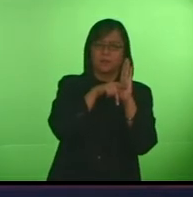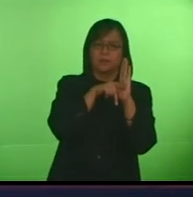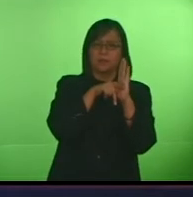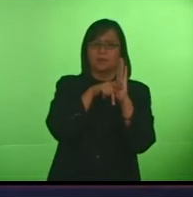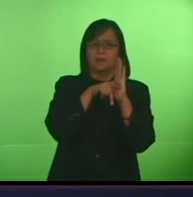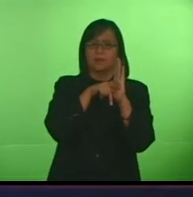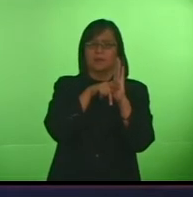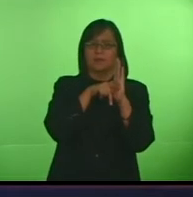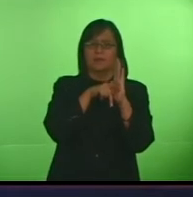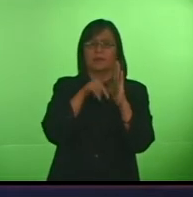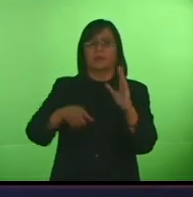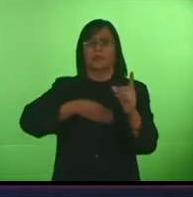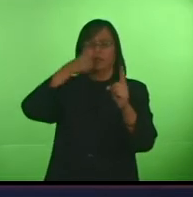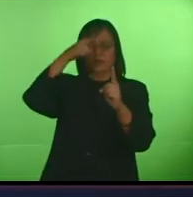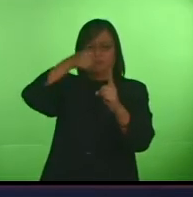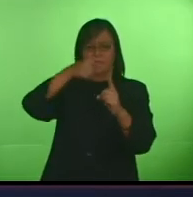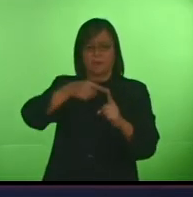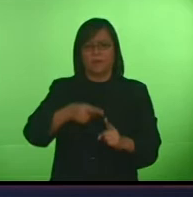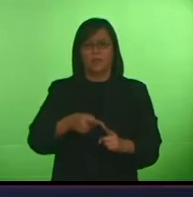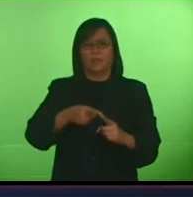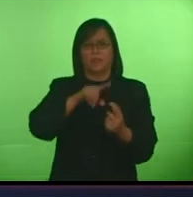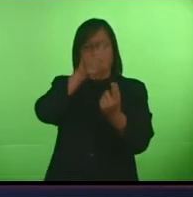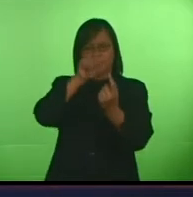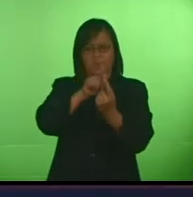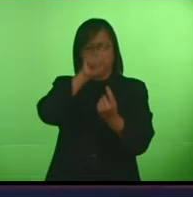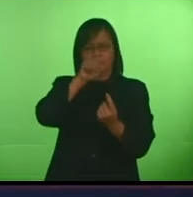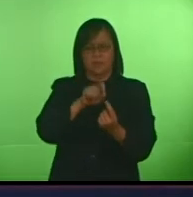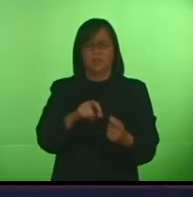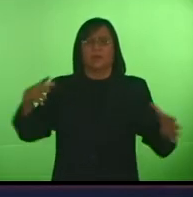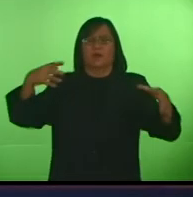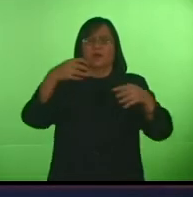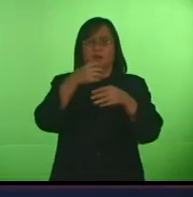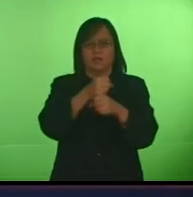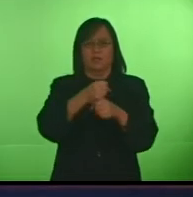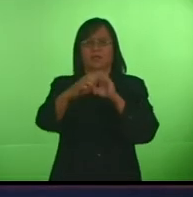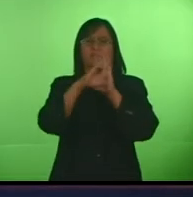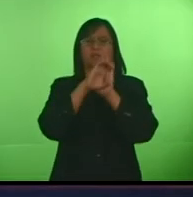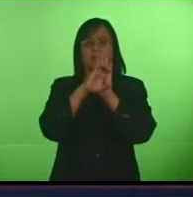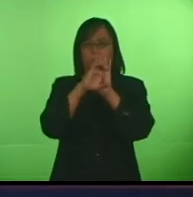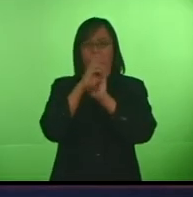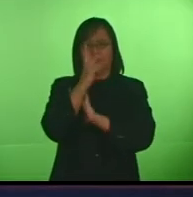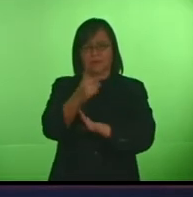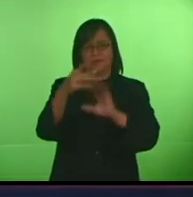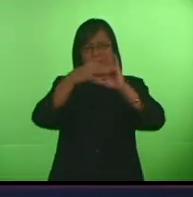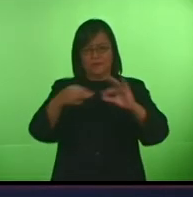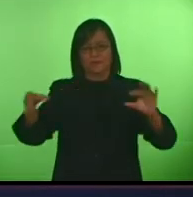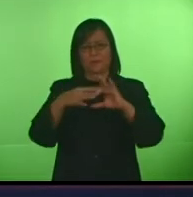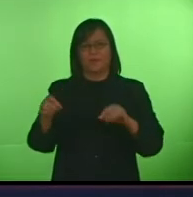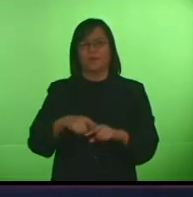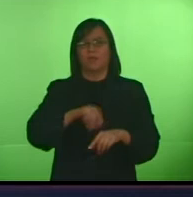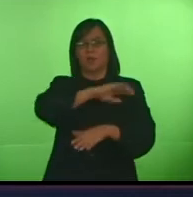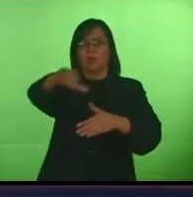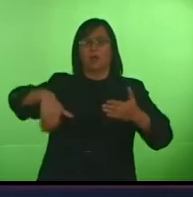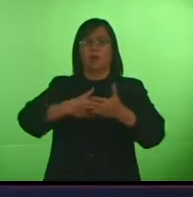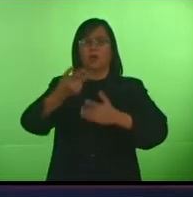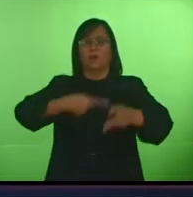that draws a specific conclusion. For example, let's look at these sentences. All people who